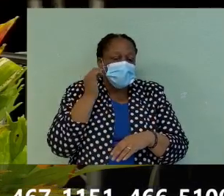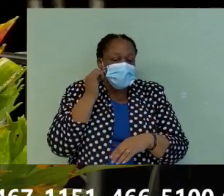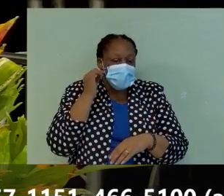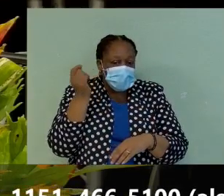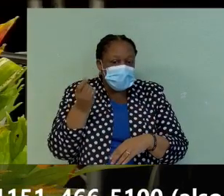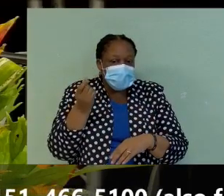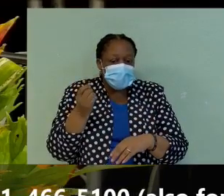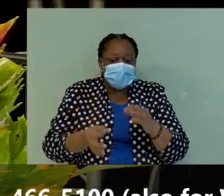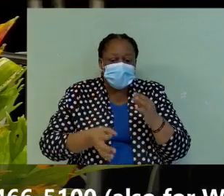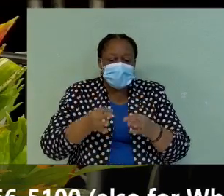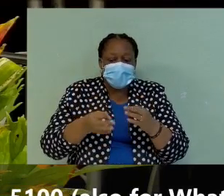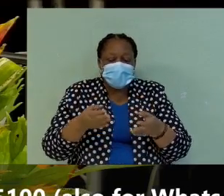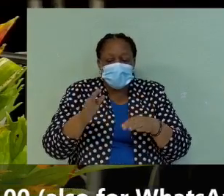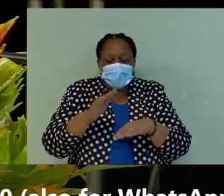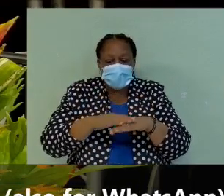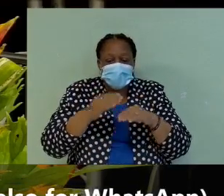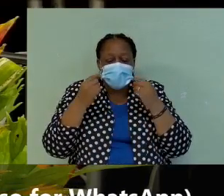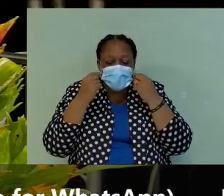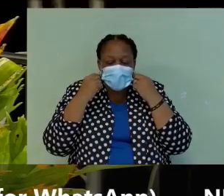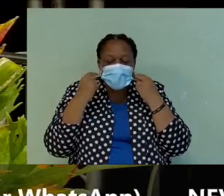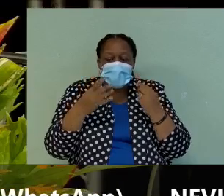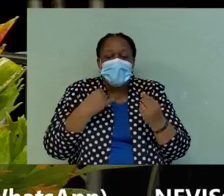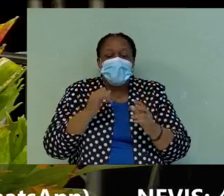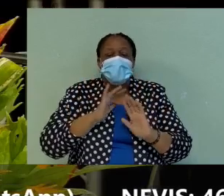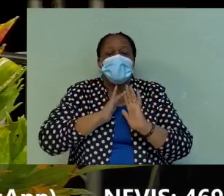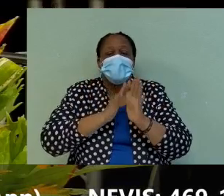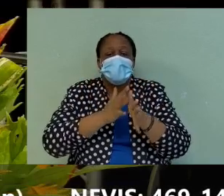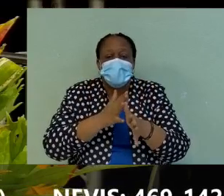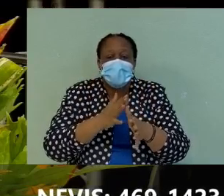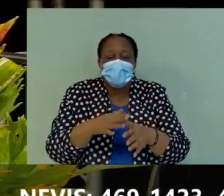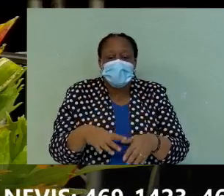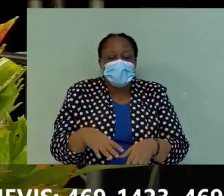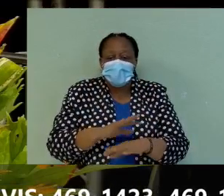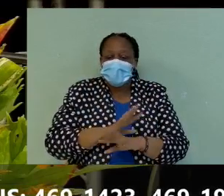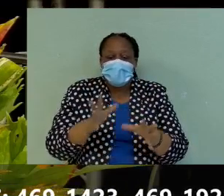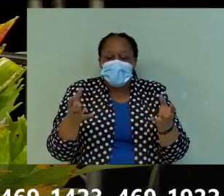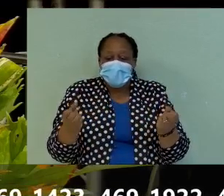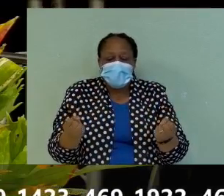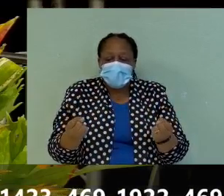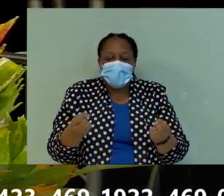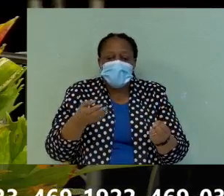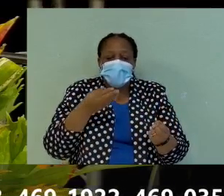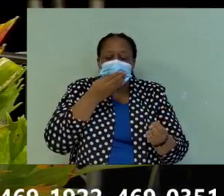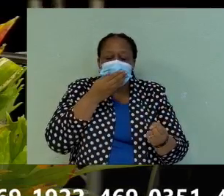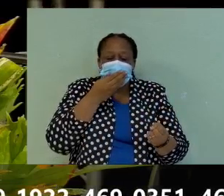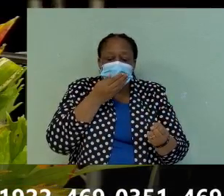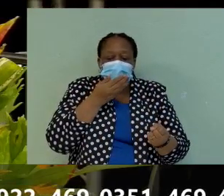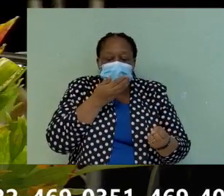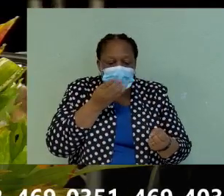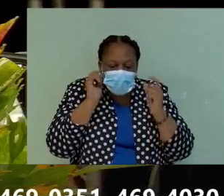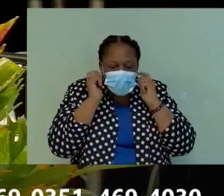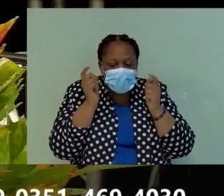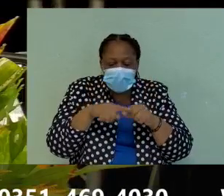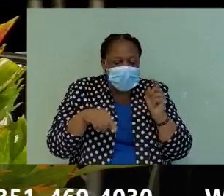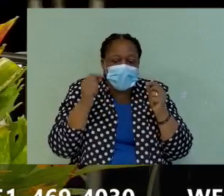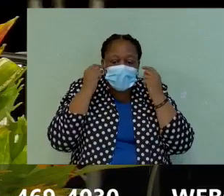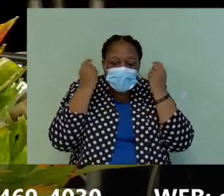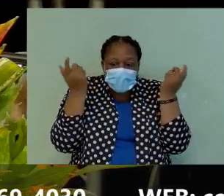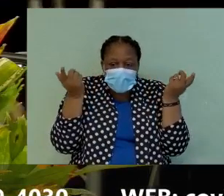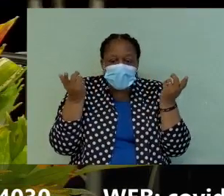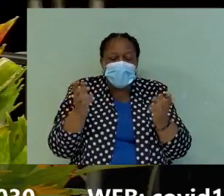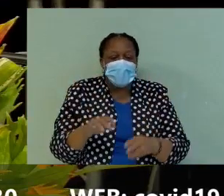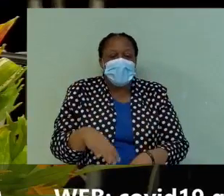to vomit, you don't want to have the mask impeding your area and then you start choking. So if it's somebody who is quadriplegic, who is